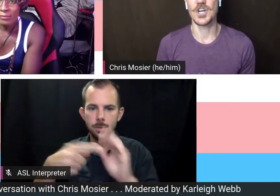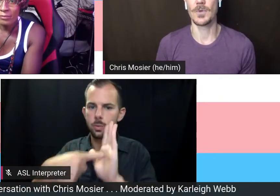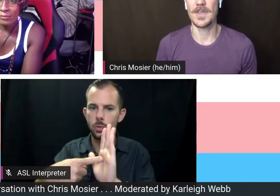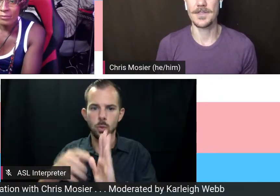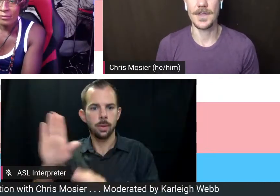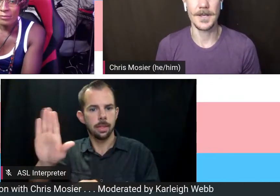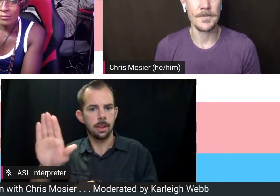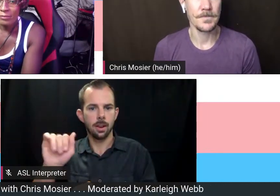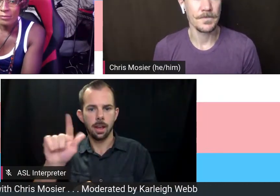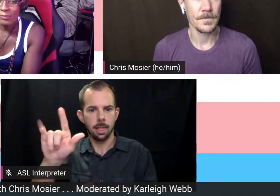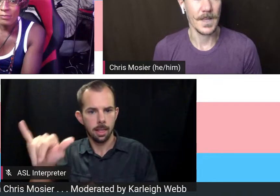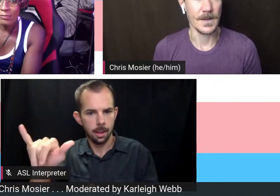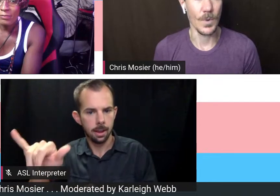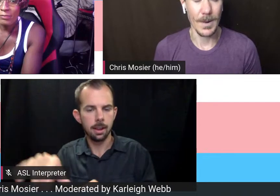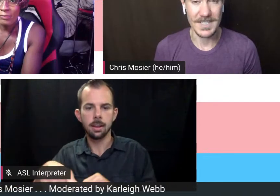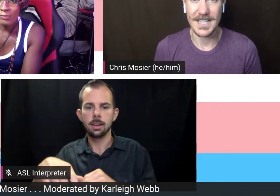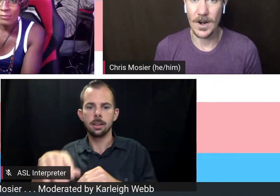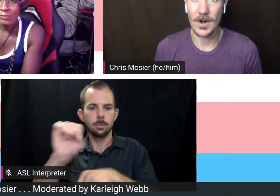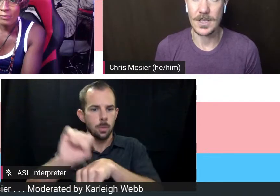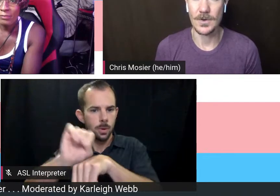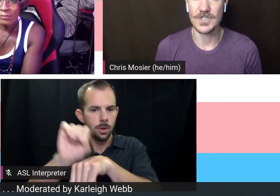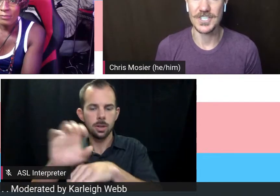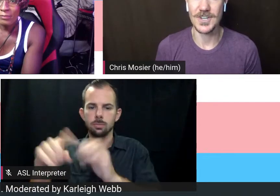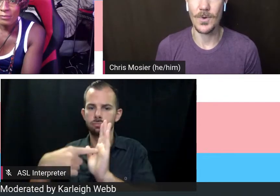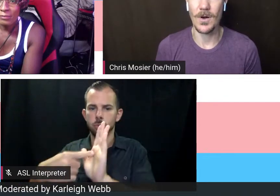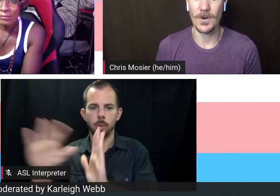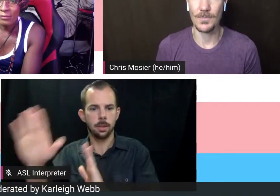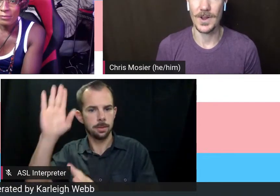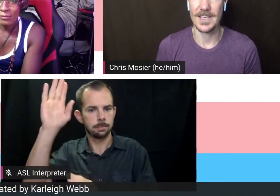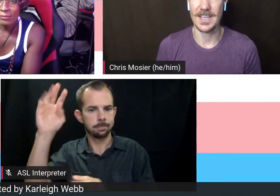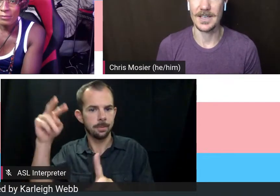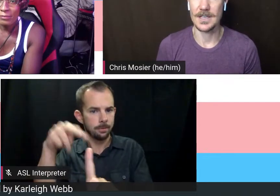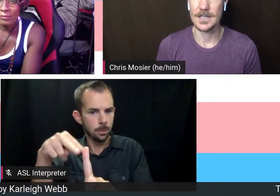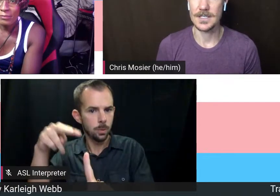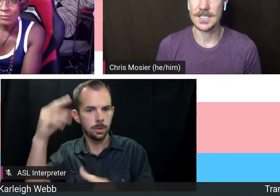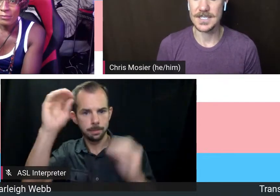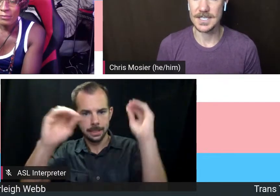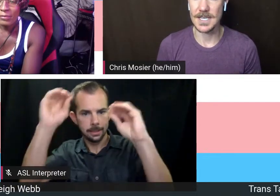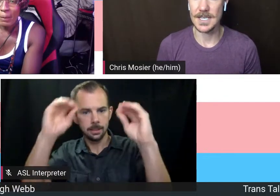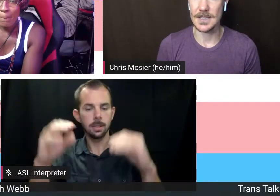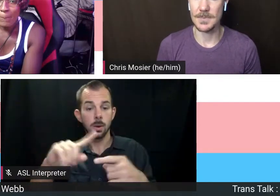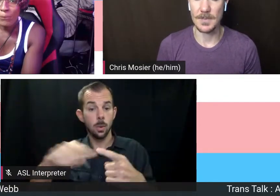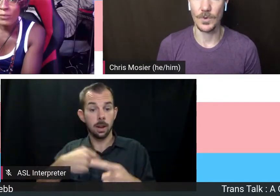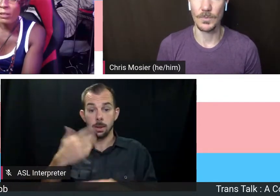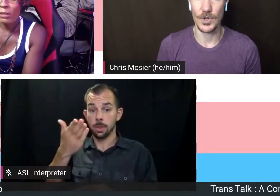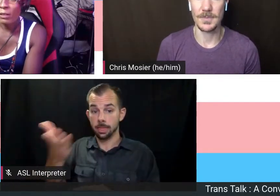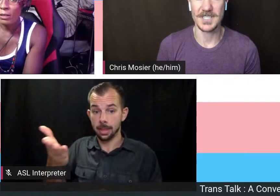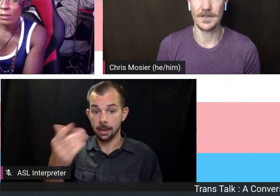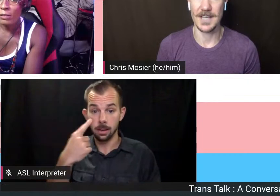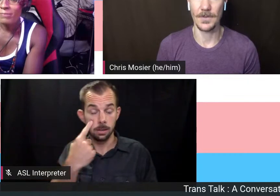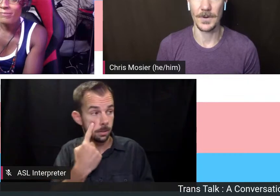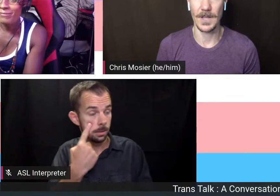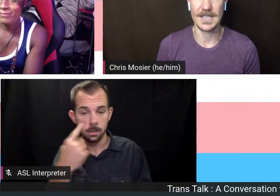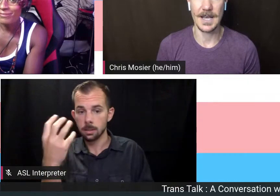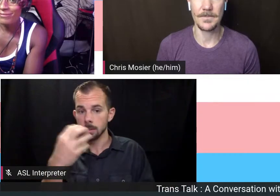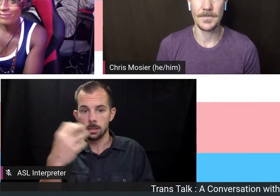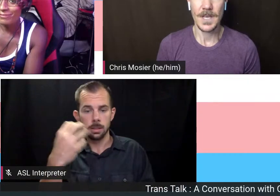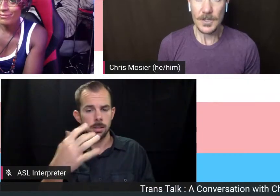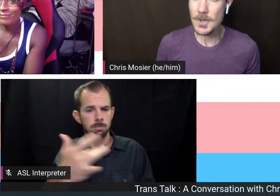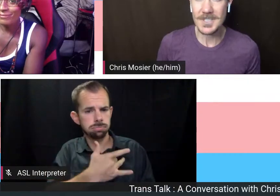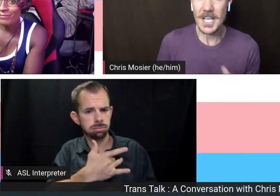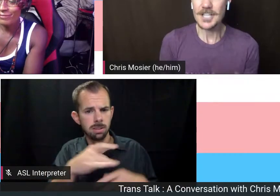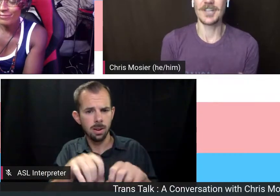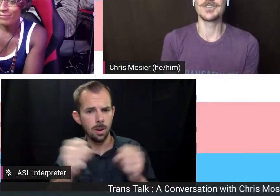and share what they think. And when I was there, it was just so heartbreaking to see the people put themselves out there like